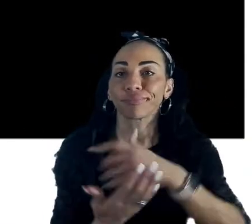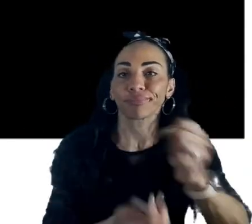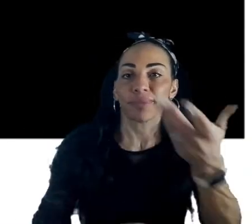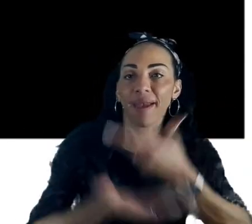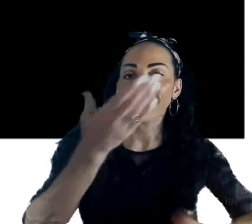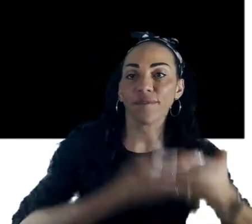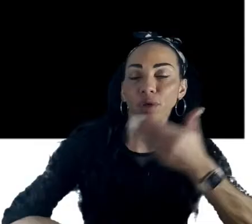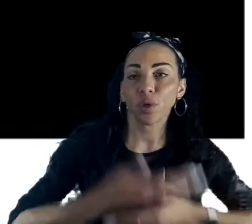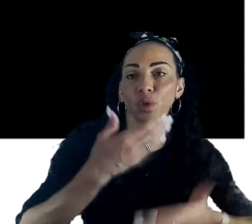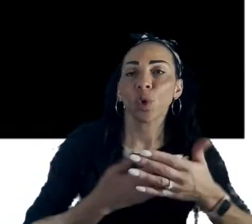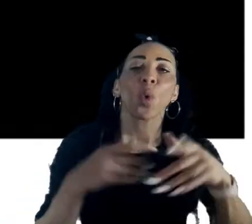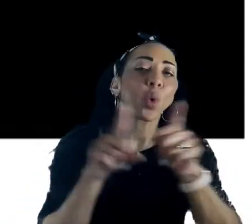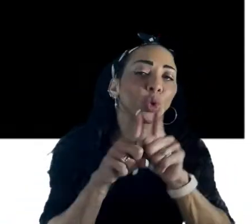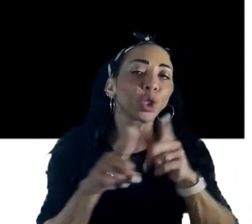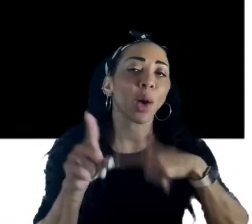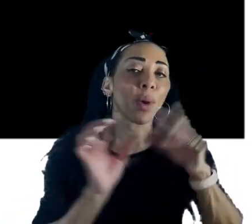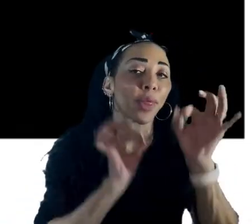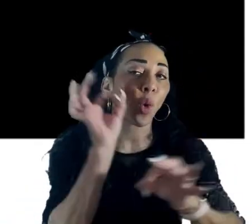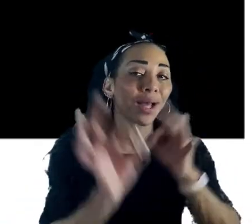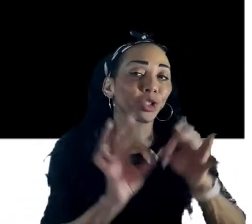circulate around.